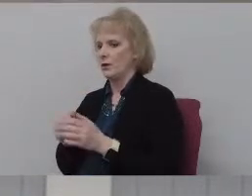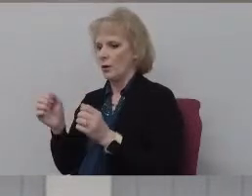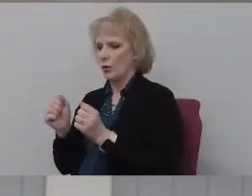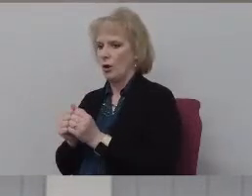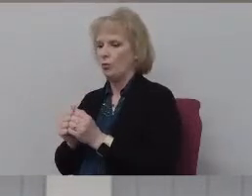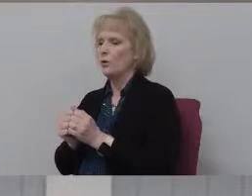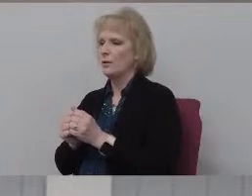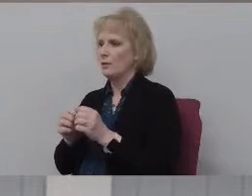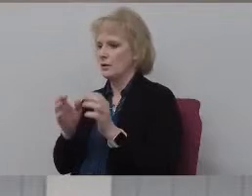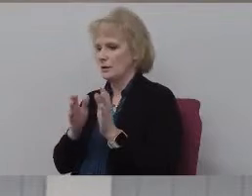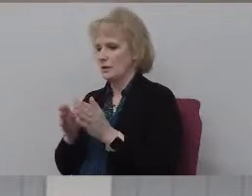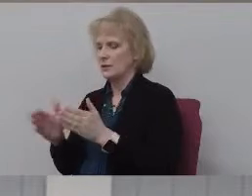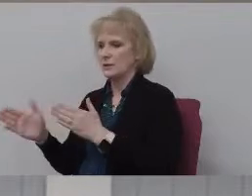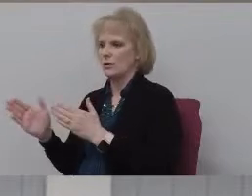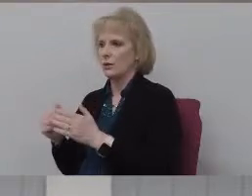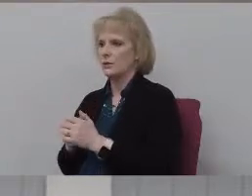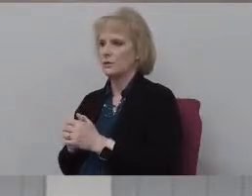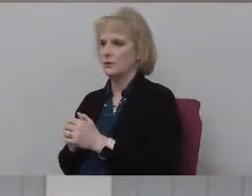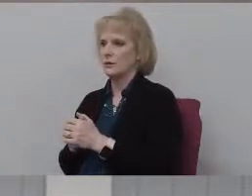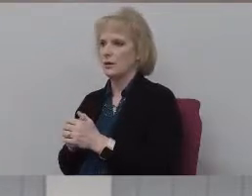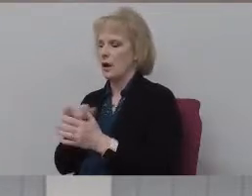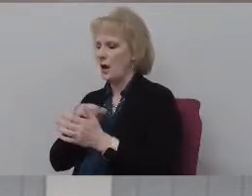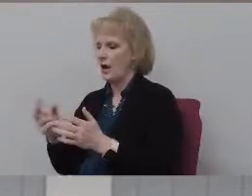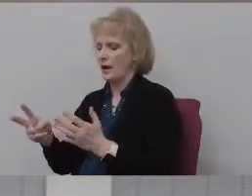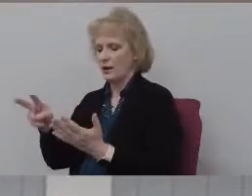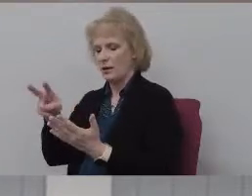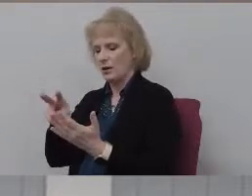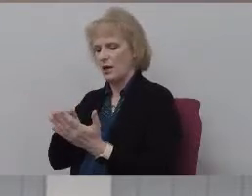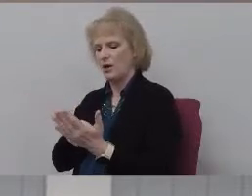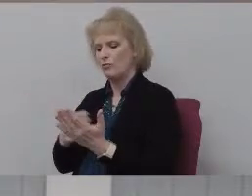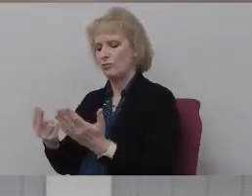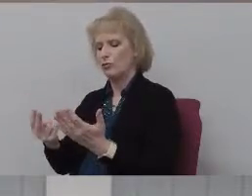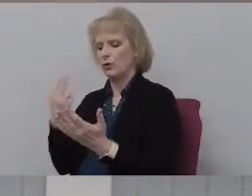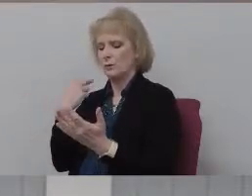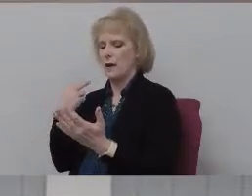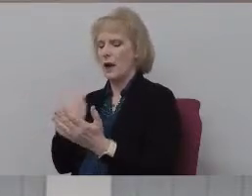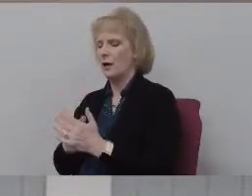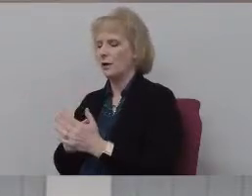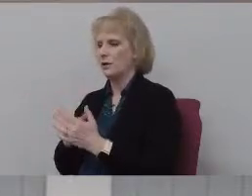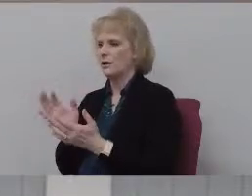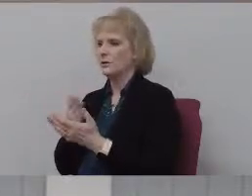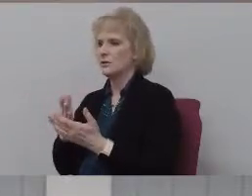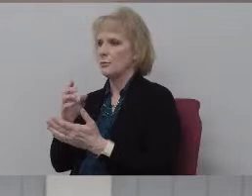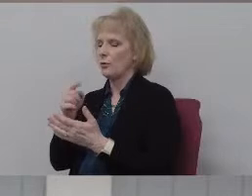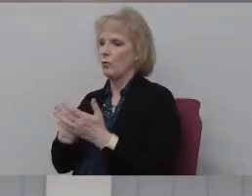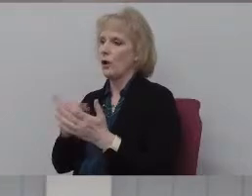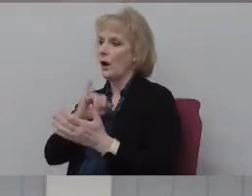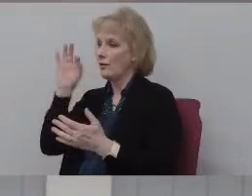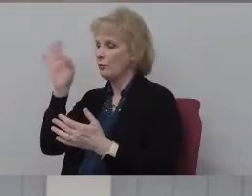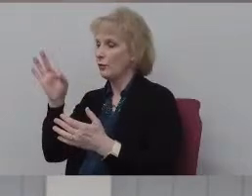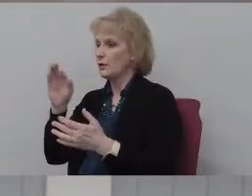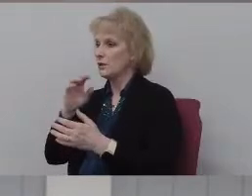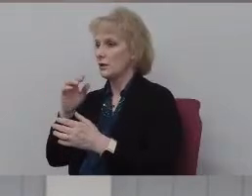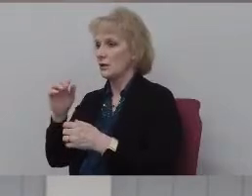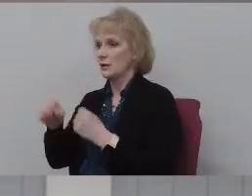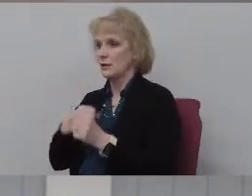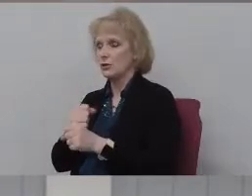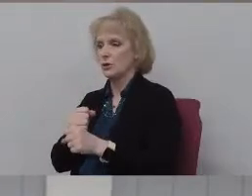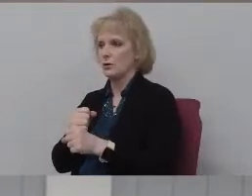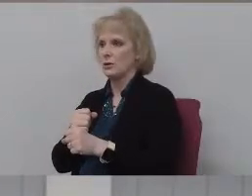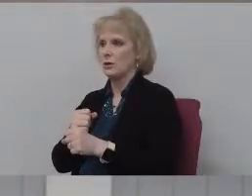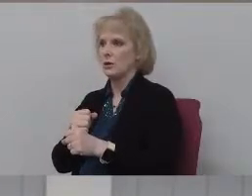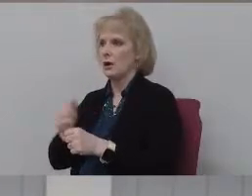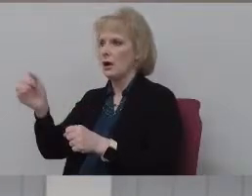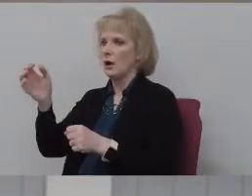kind of, I look back through some of the notes that are the messages that I've preached so far this year. And I'll just say, you know,